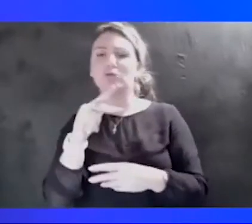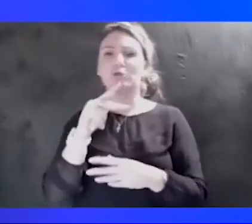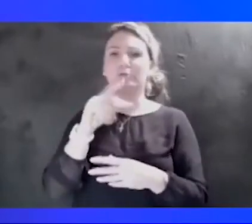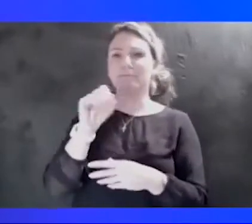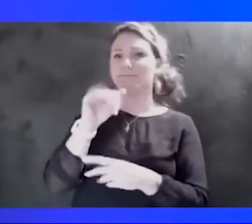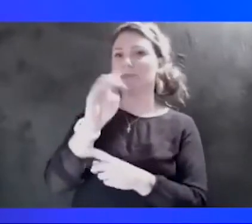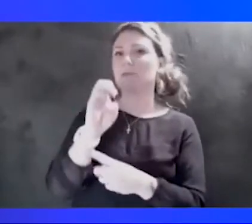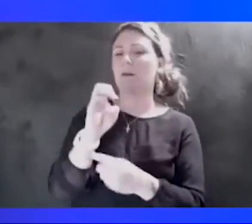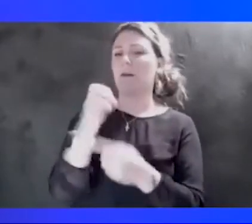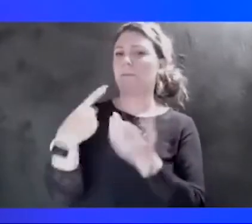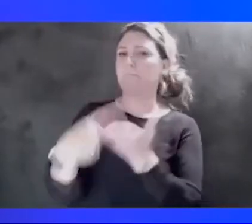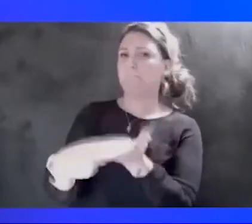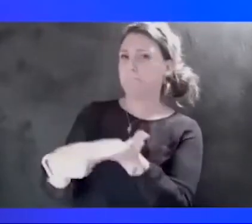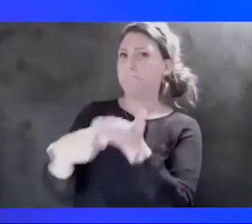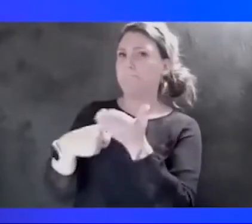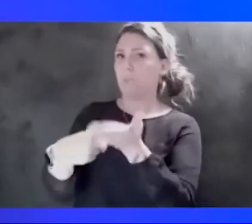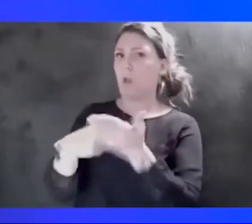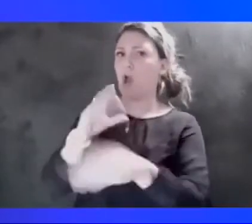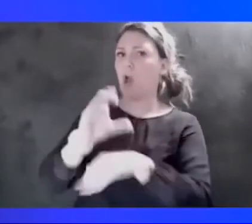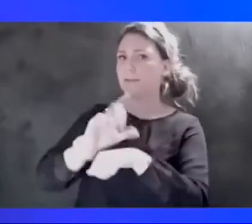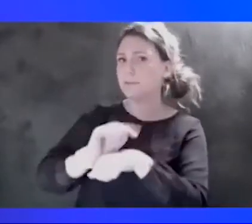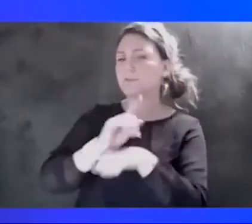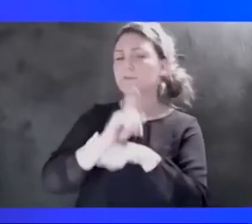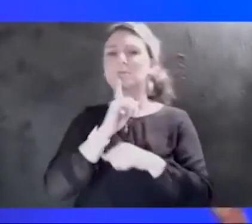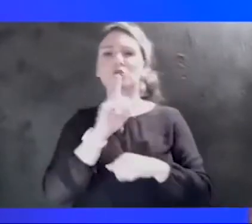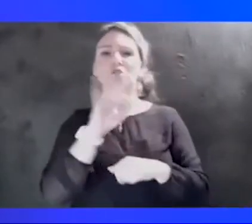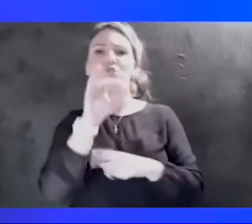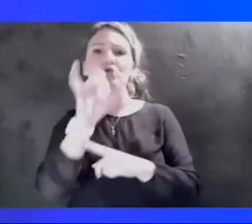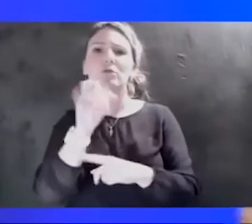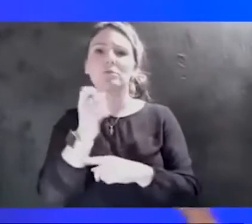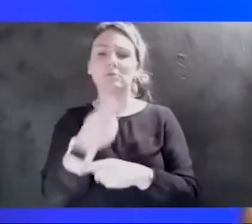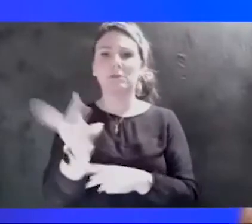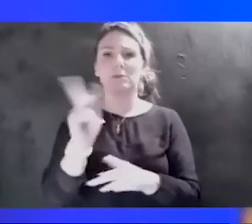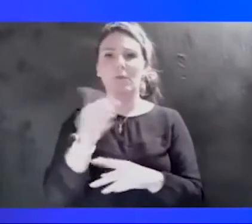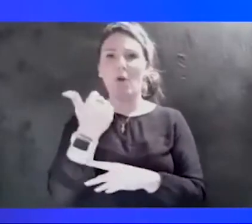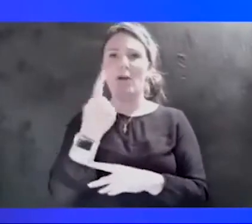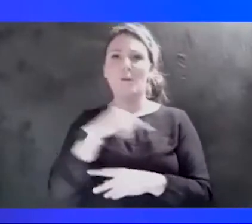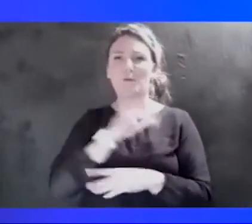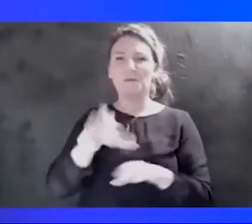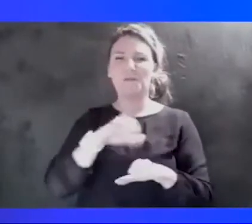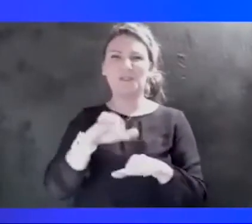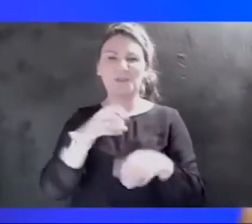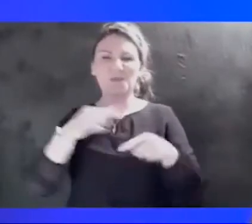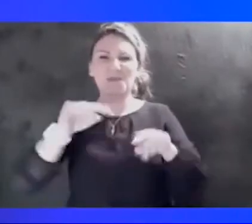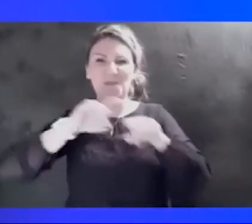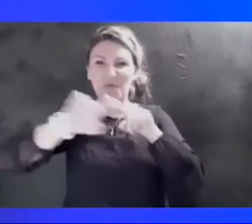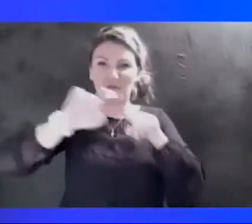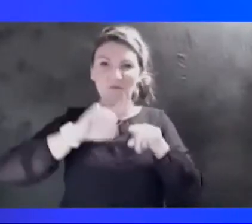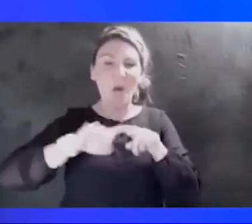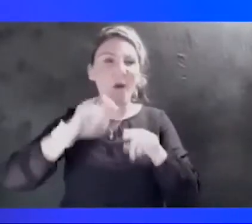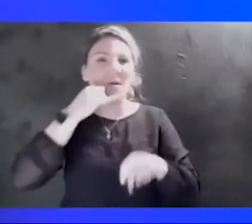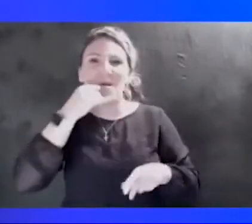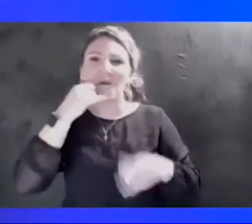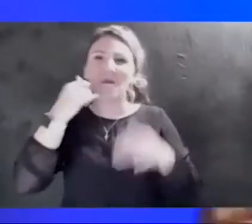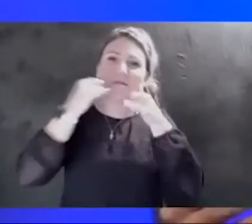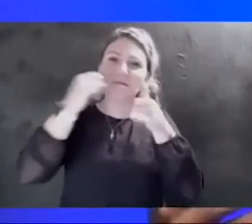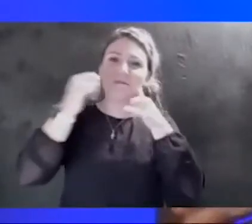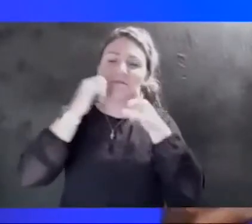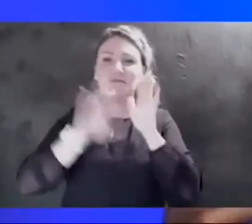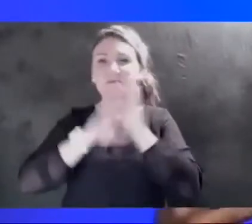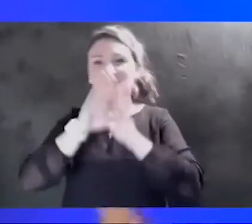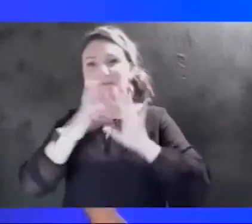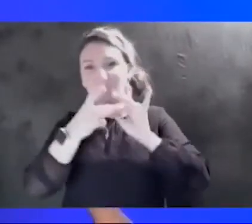to Jodi and others, that we used to do it by phone with folks that we had already developed relationships with, and we'd